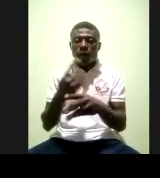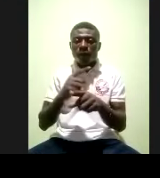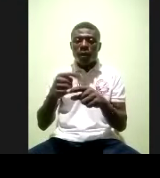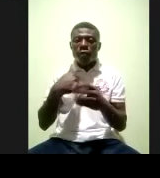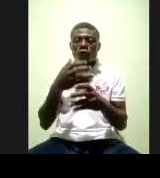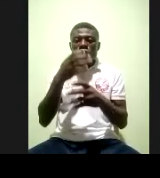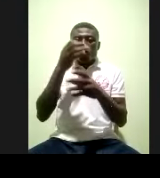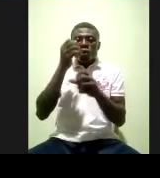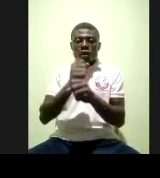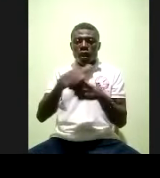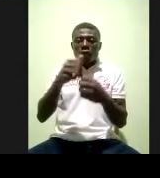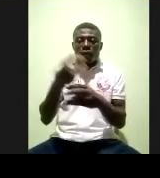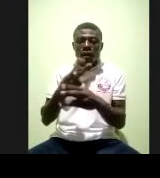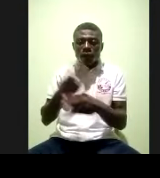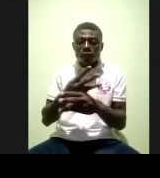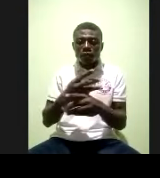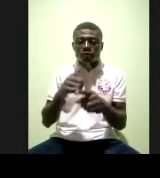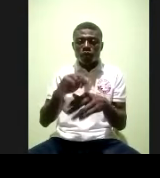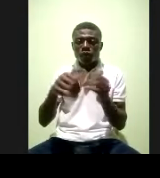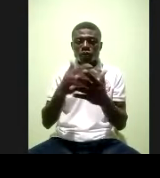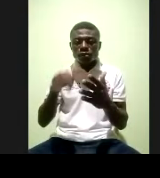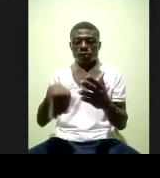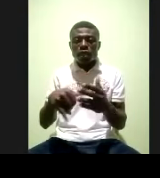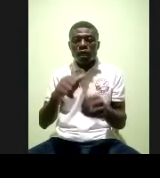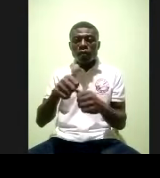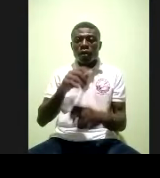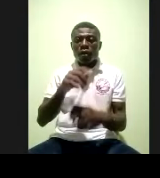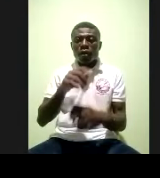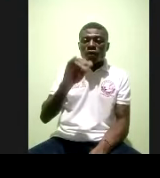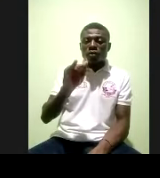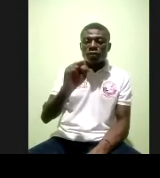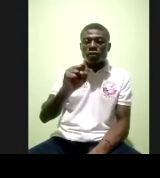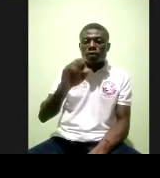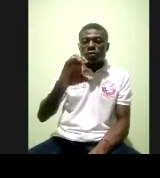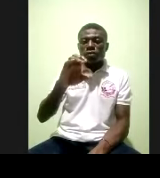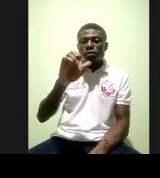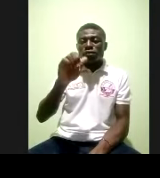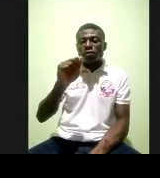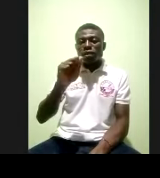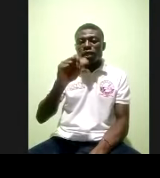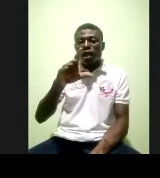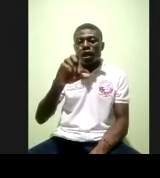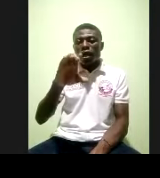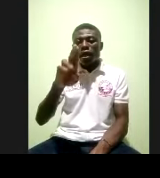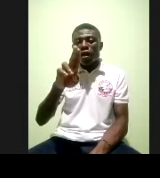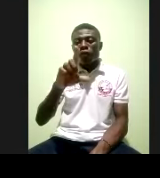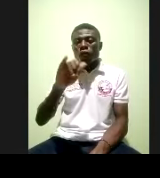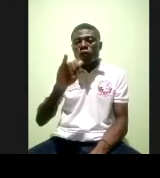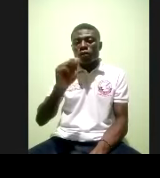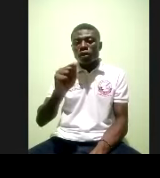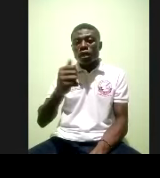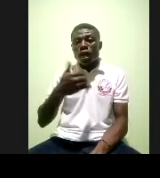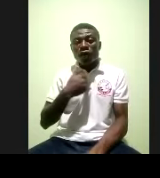the math, the signs and symptoms of dyscalculia. In the early grades, they can have challenges